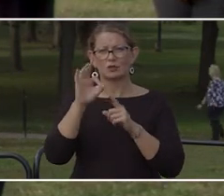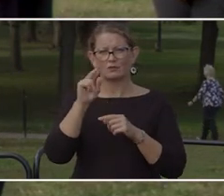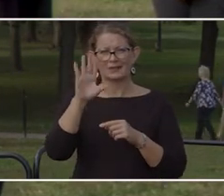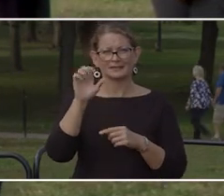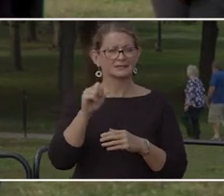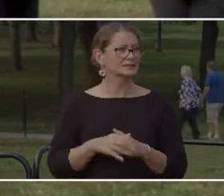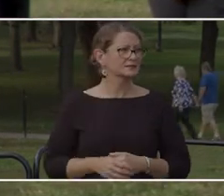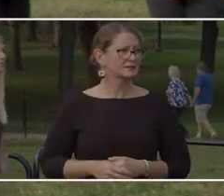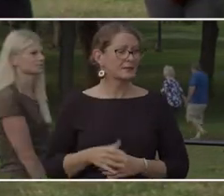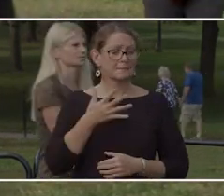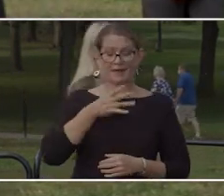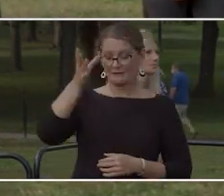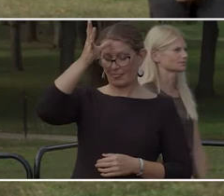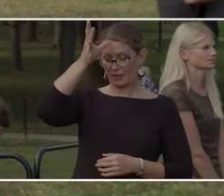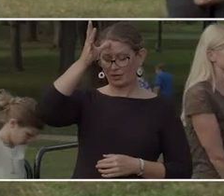father,